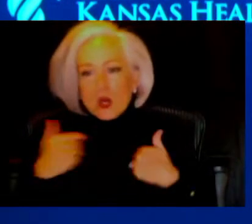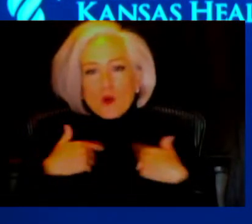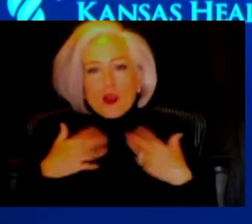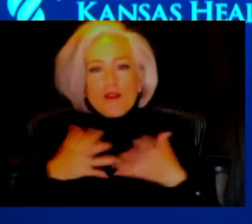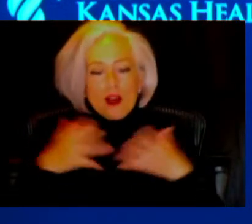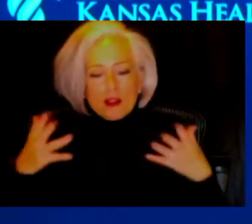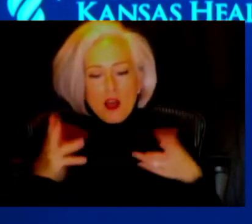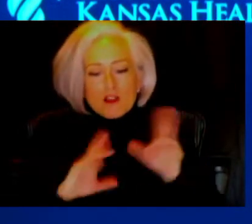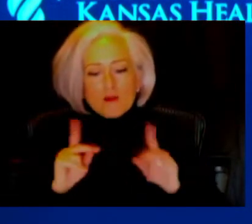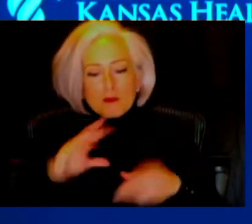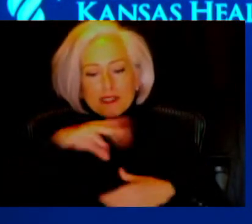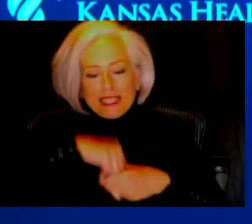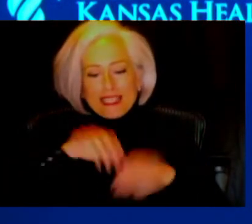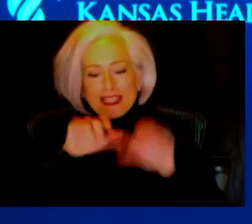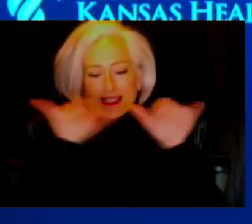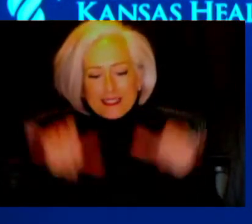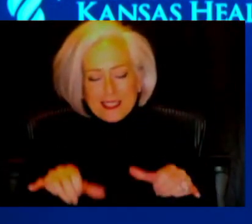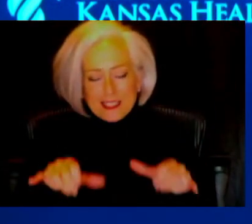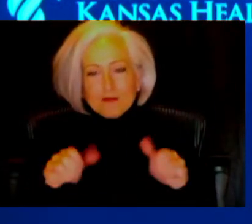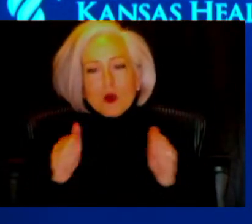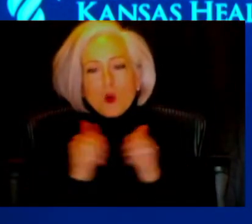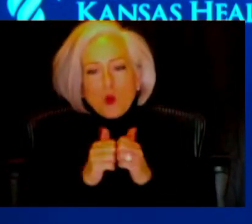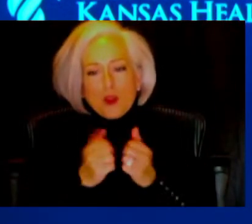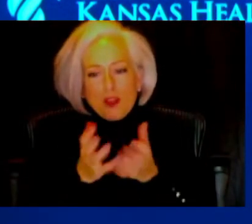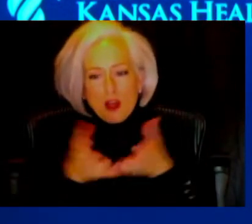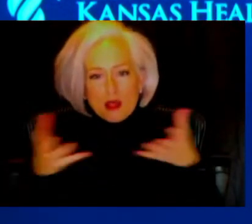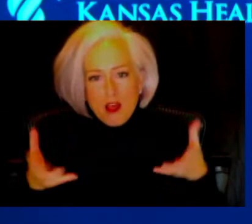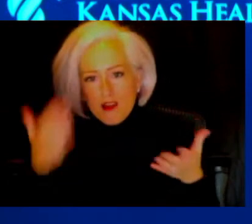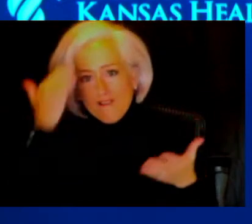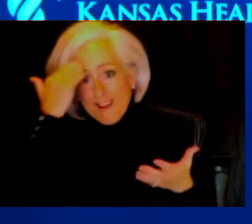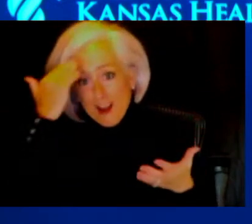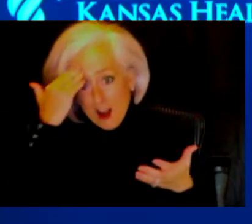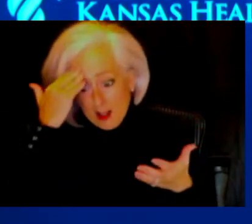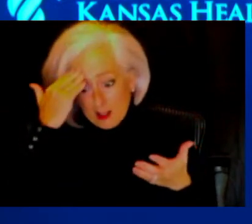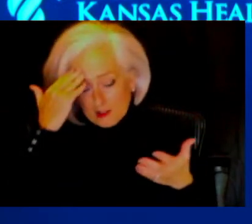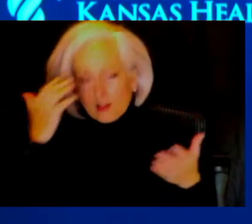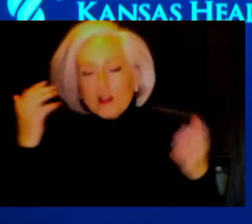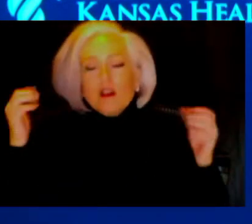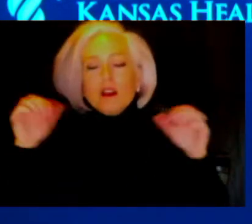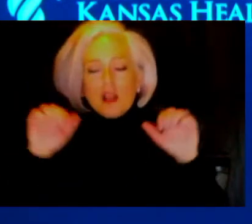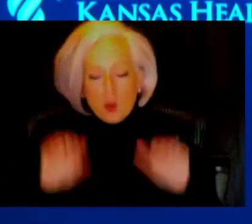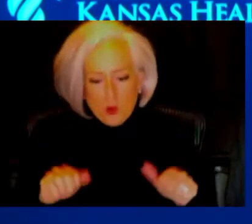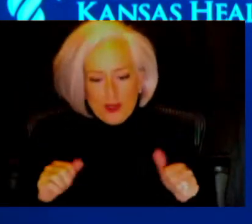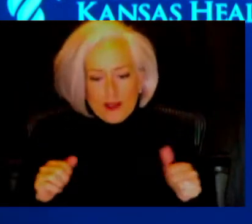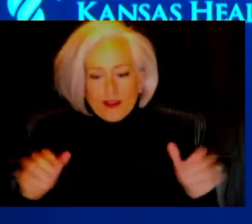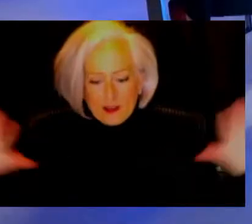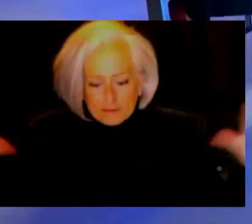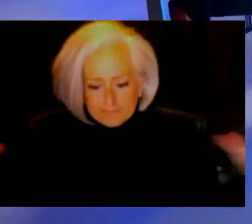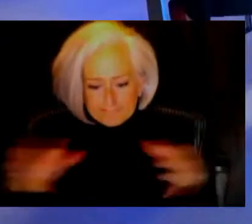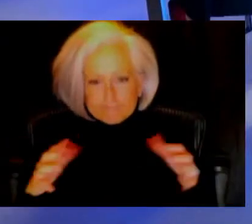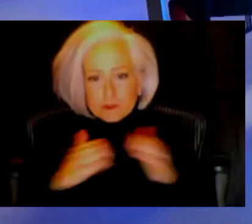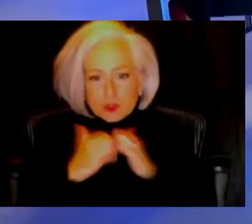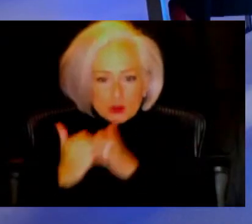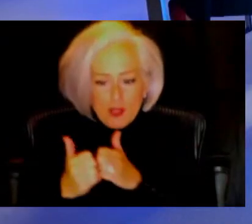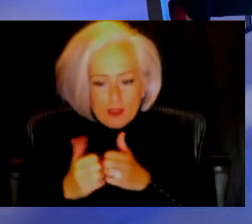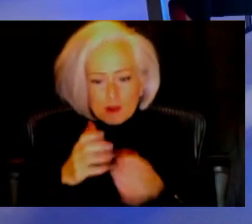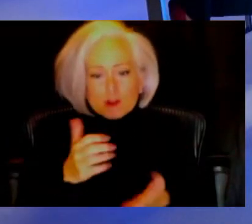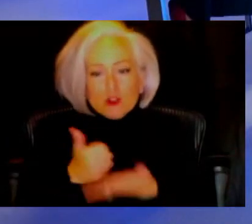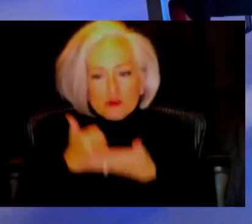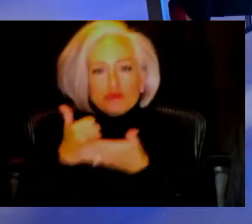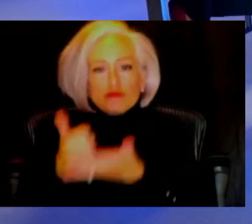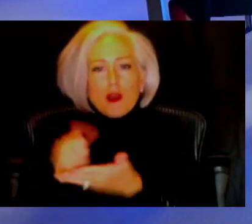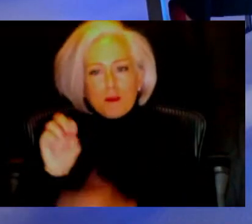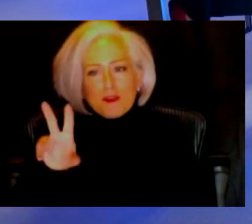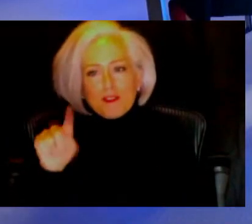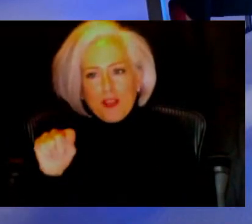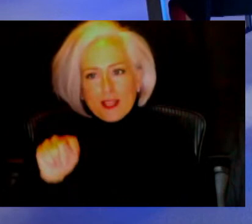with a lot of knowledge, and we're able to come together and get the things that we need for these veterans. So Dr. Yedlinski, I'm going to